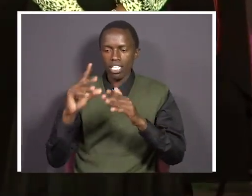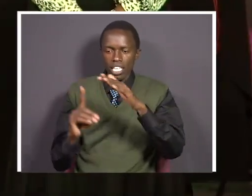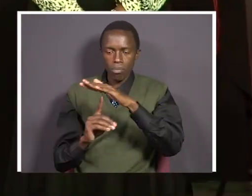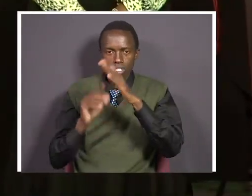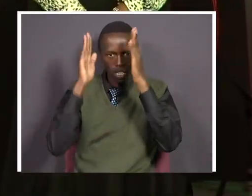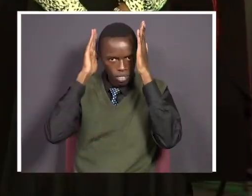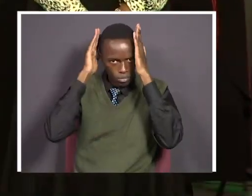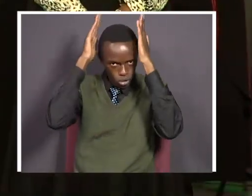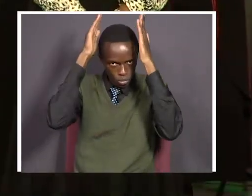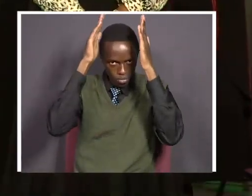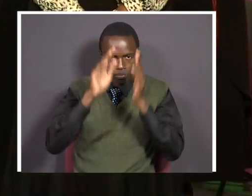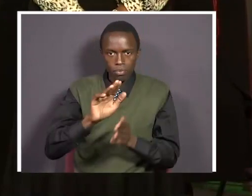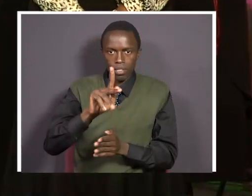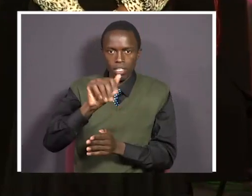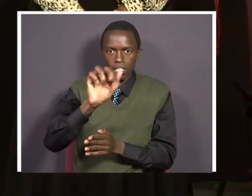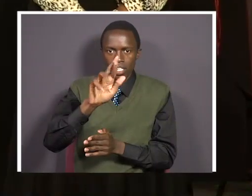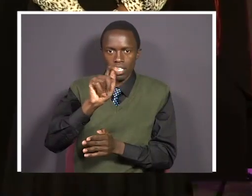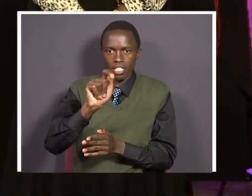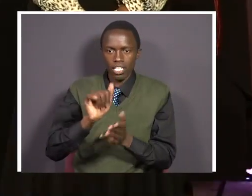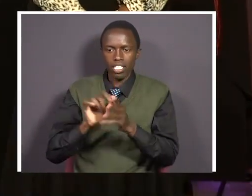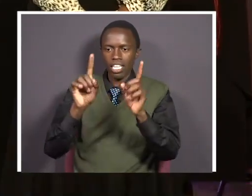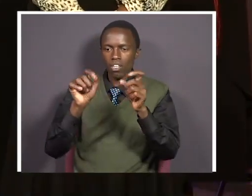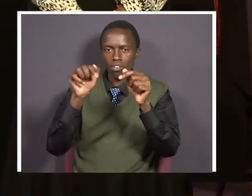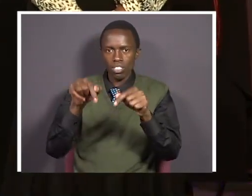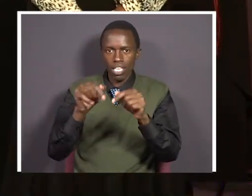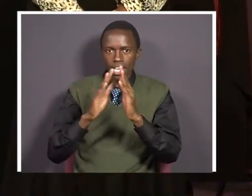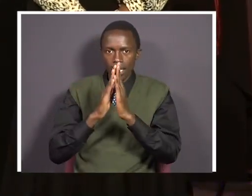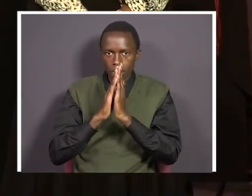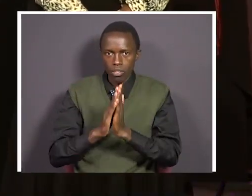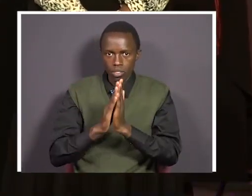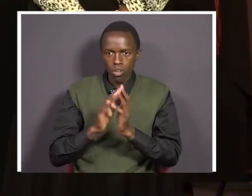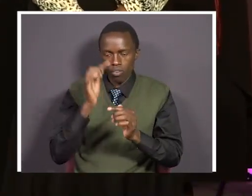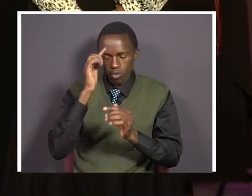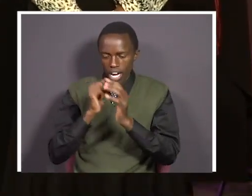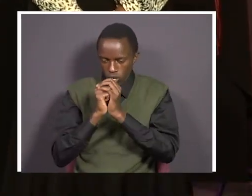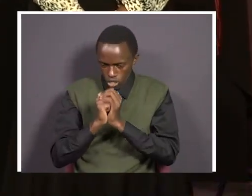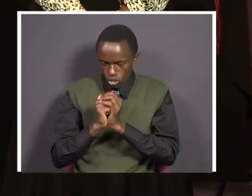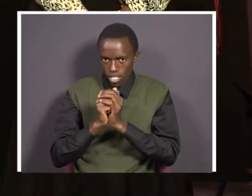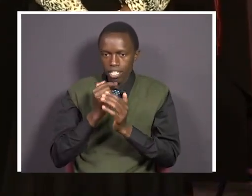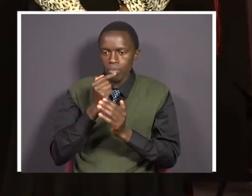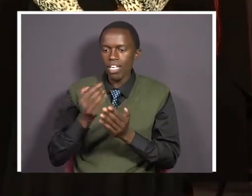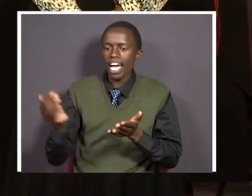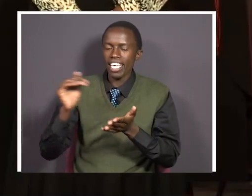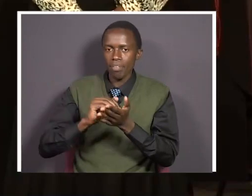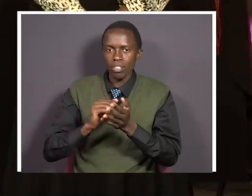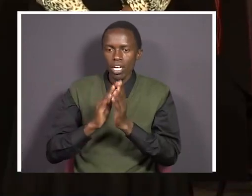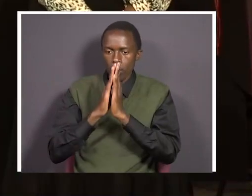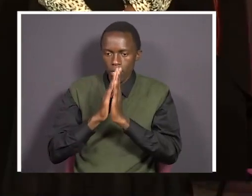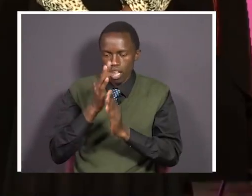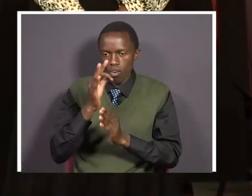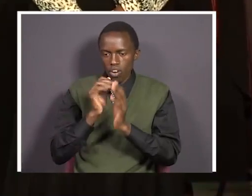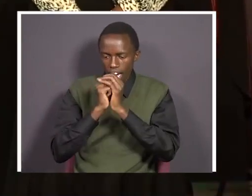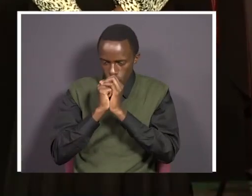Deputy Bishop Karita Mbagara. And his title for today's message is Prayer of Adoration. Let me say that one more time. Prayer